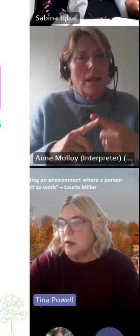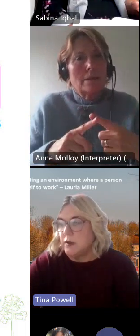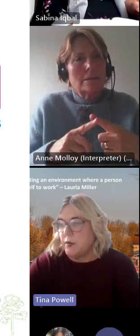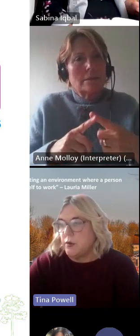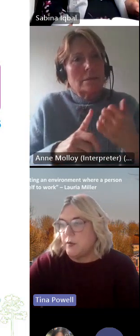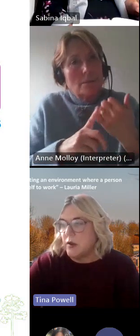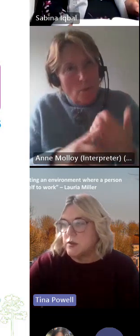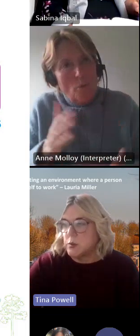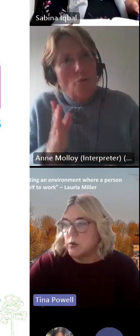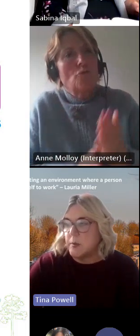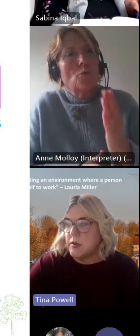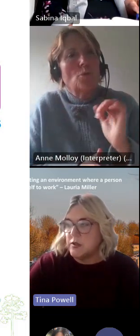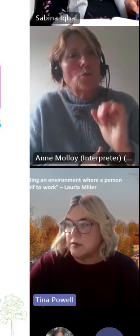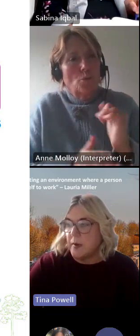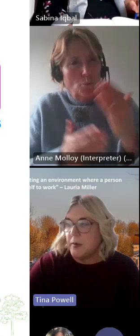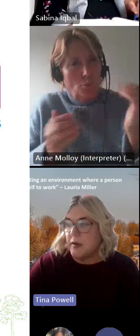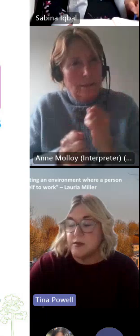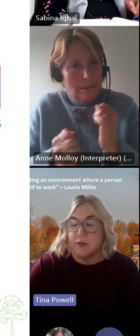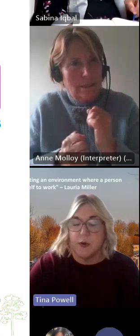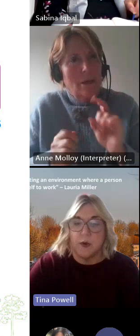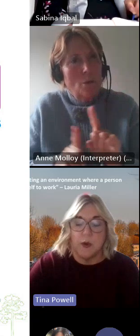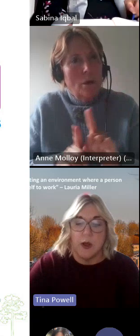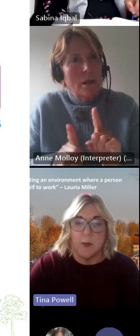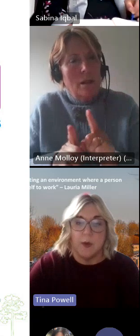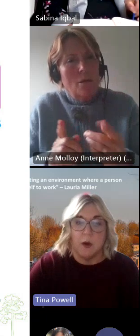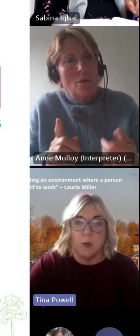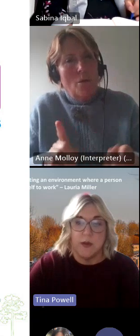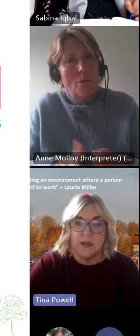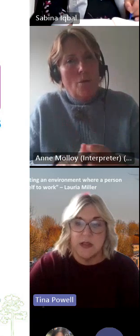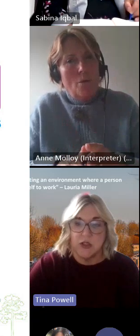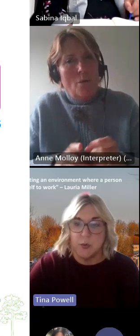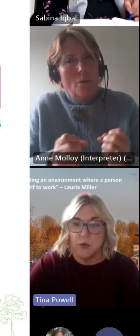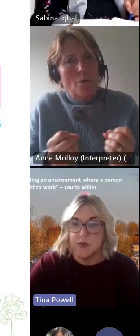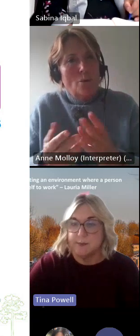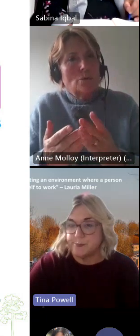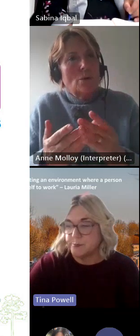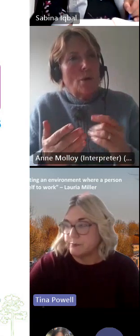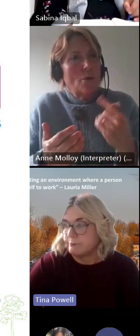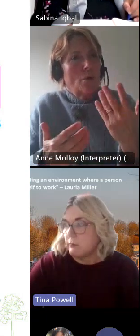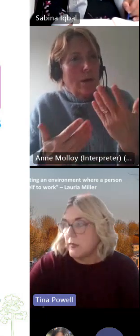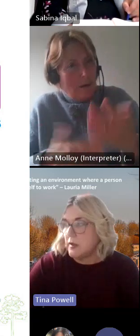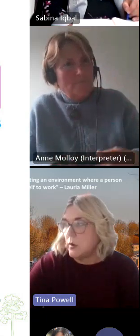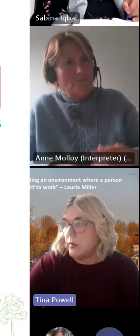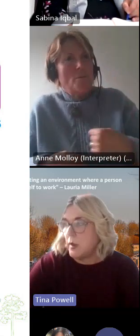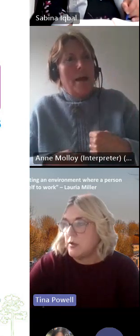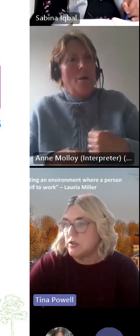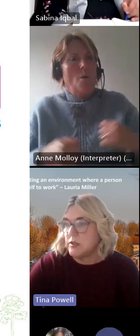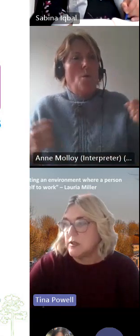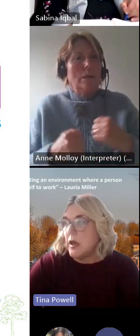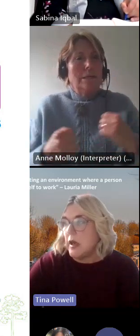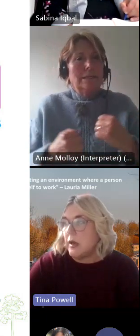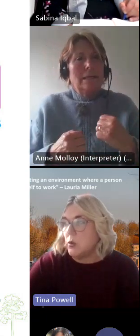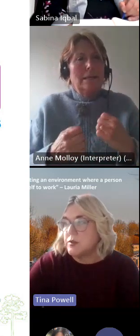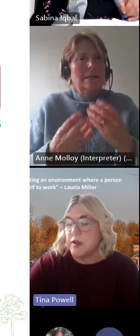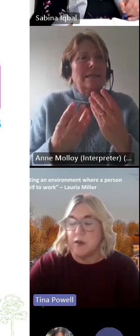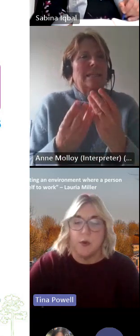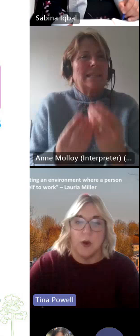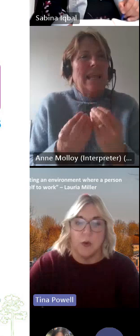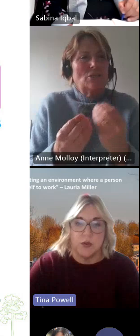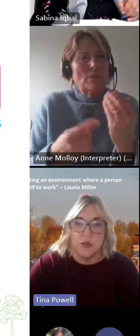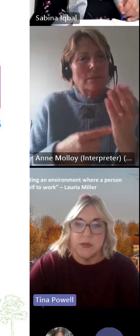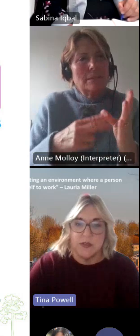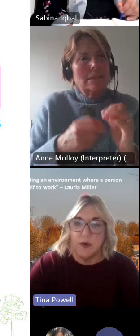winter food vouchers, will also be issued to families through our winter tangibles as well that I mentioned, and